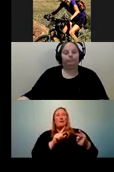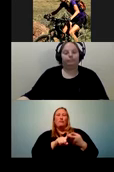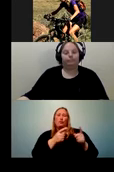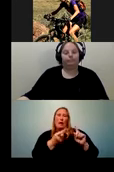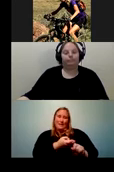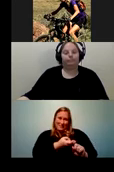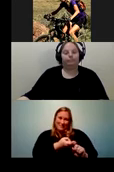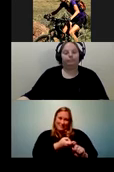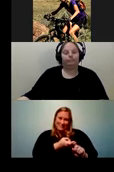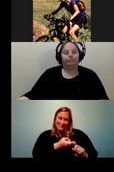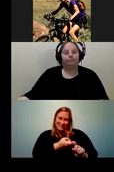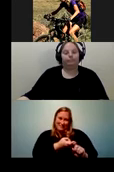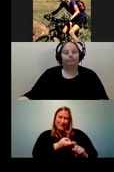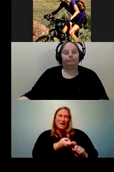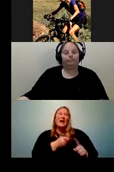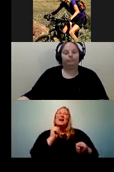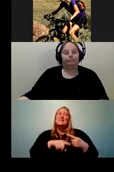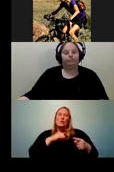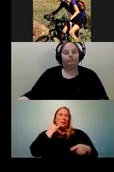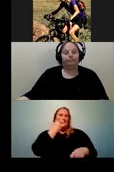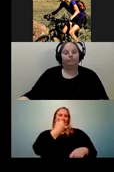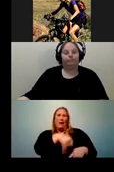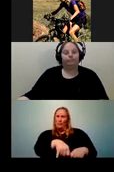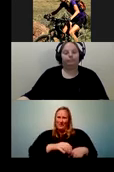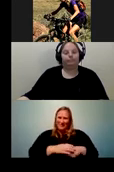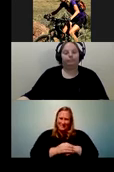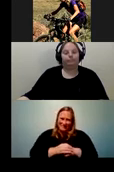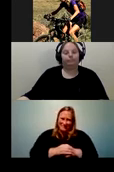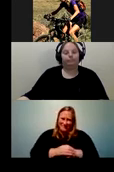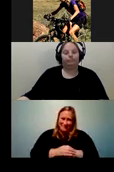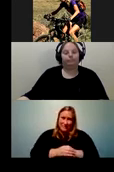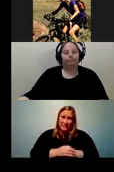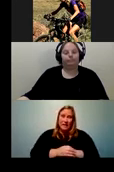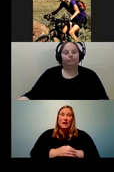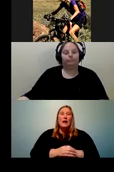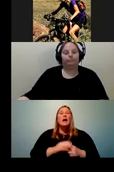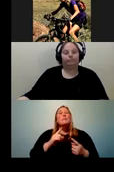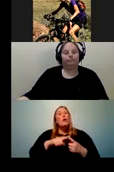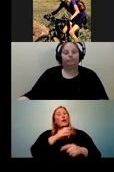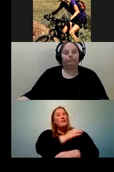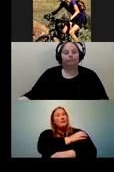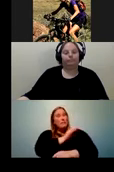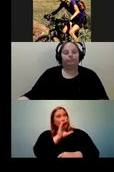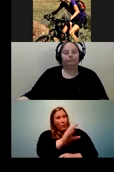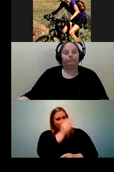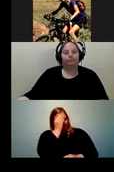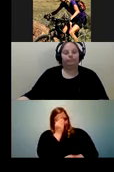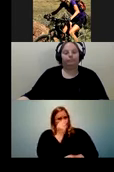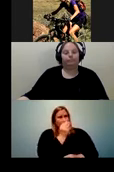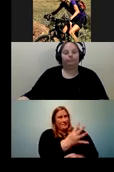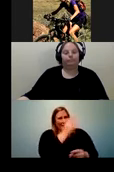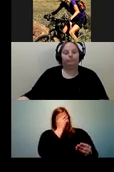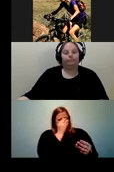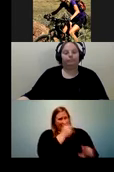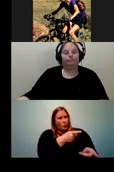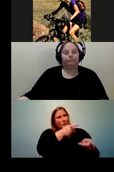until we make those boundaries clear, right? It's normal. But we're empowering people by giving them the information they need to be able to discern